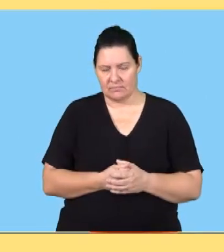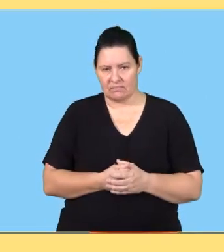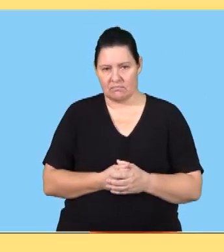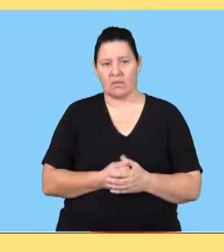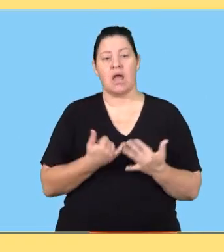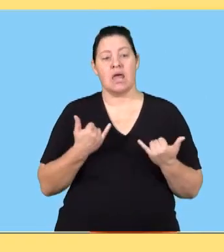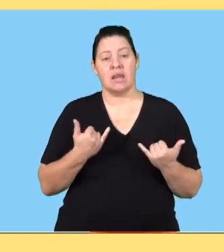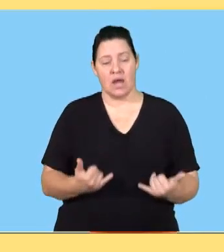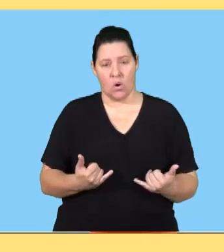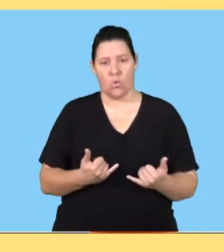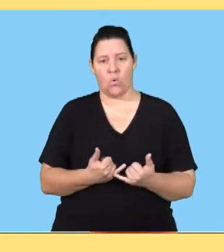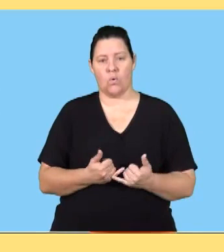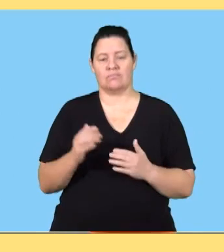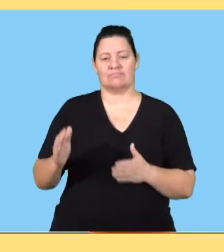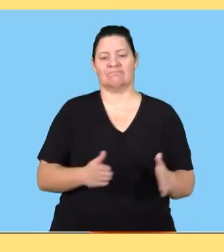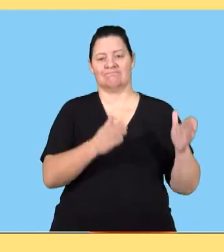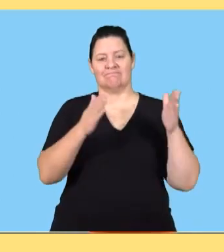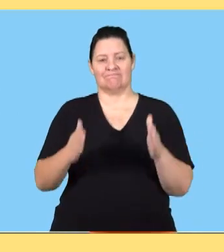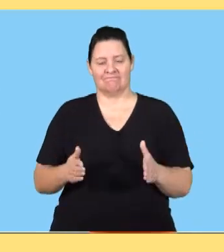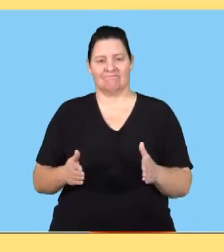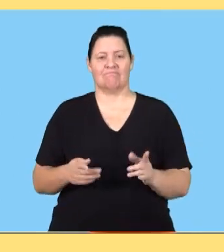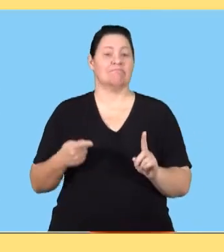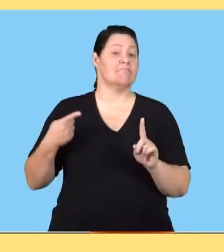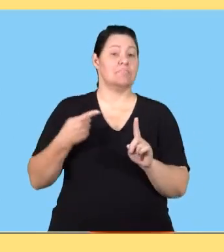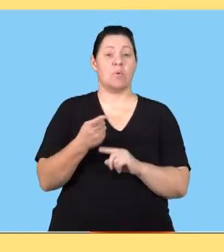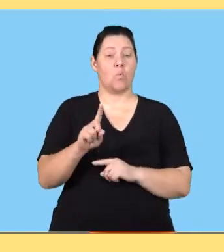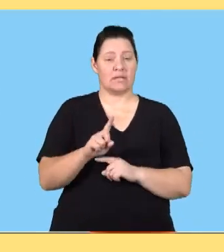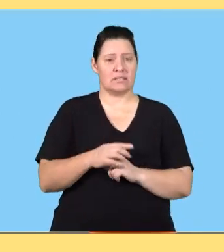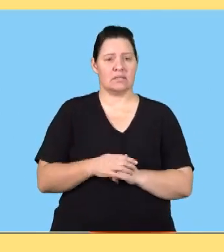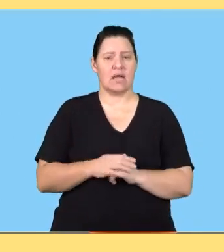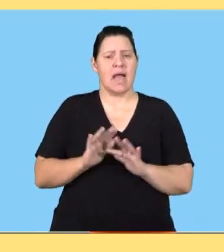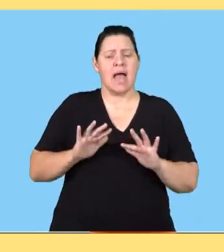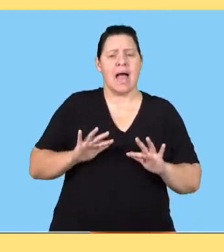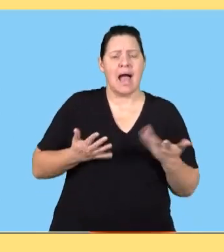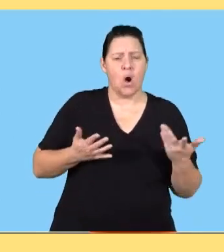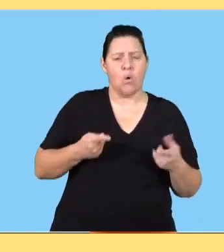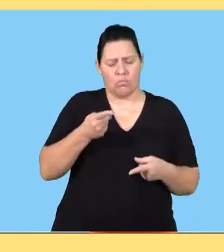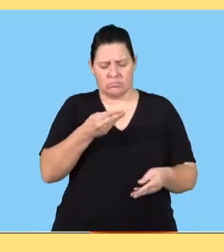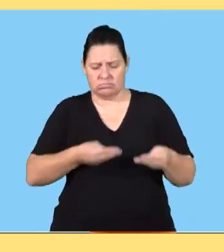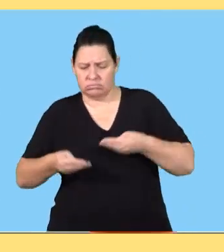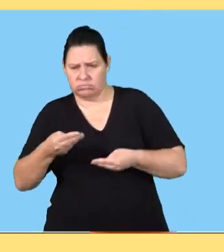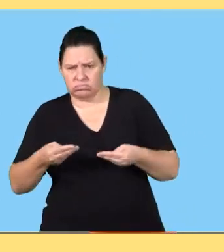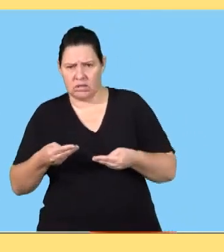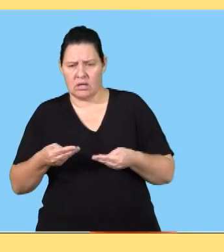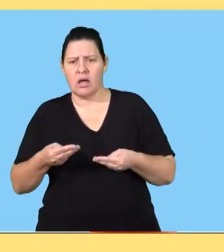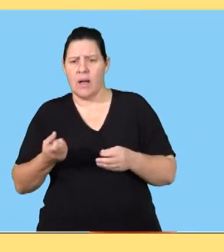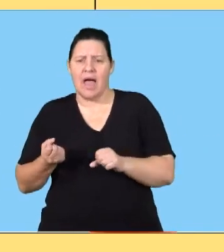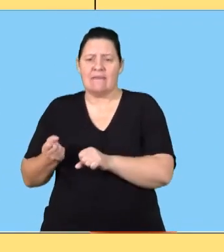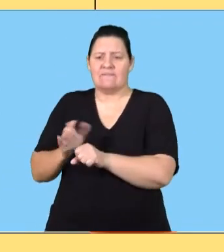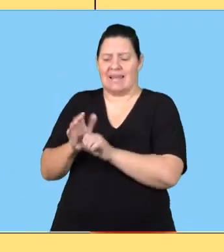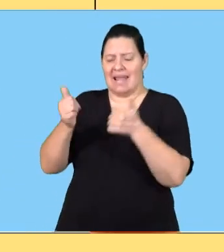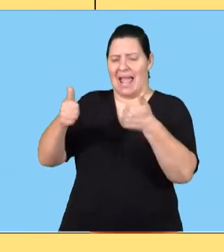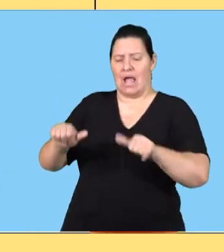learners, we're now going to move on to the next aspect, which is how these transactions affect